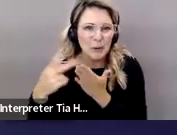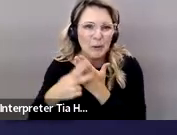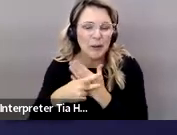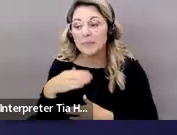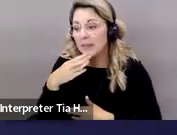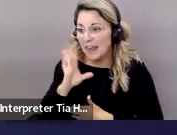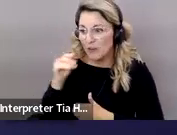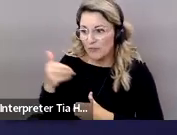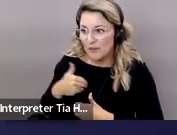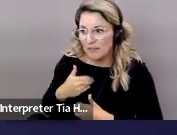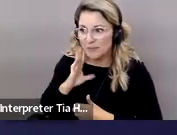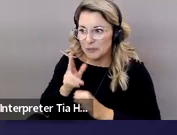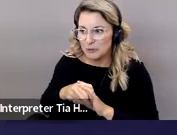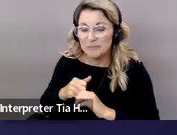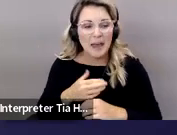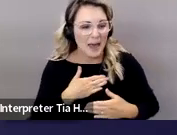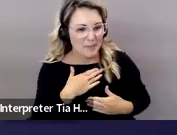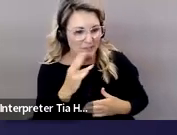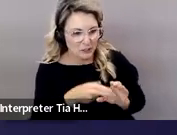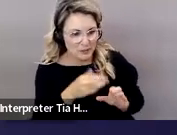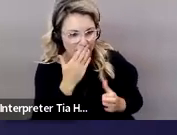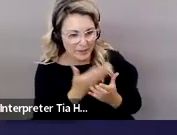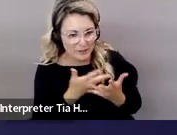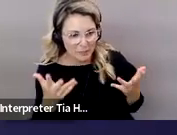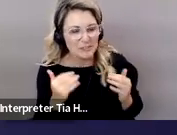having me. Glad you're here. Thank you very much.